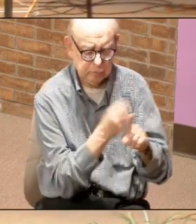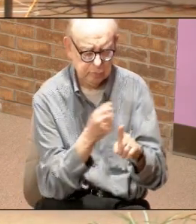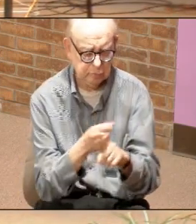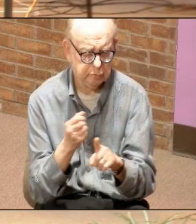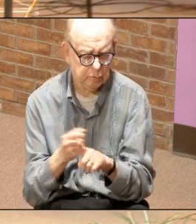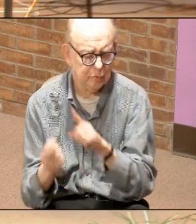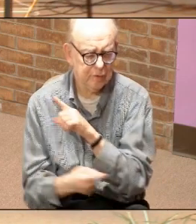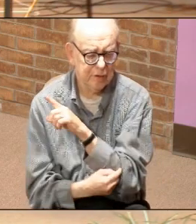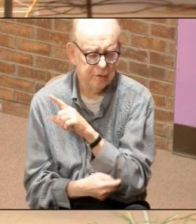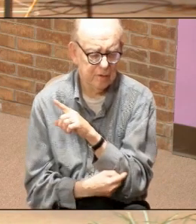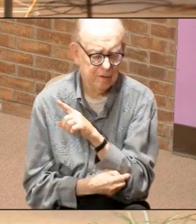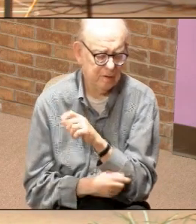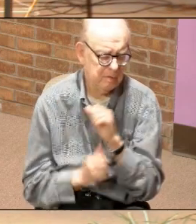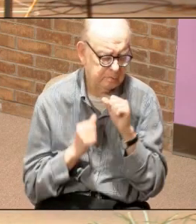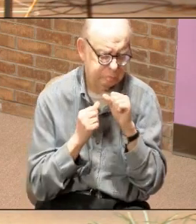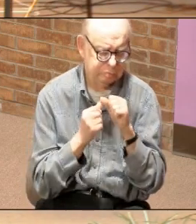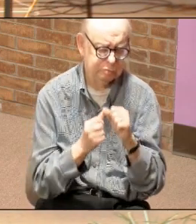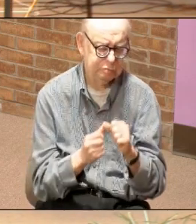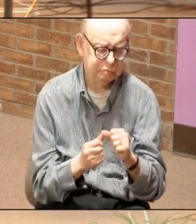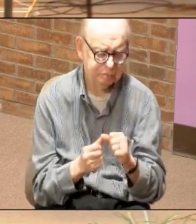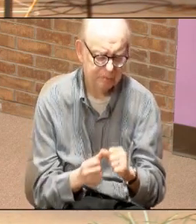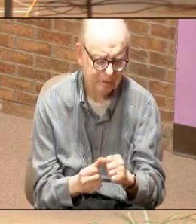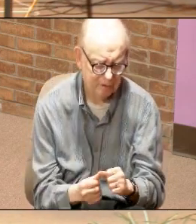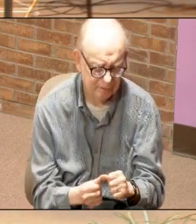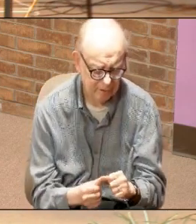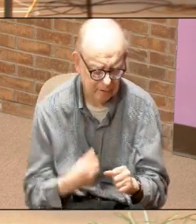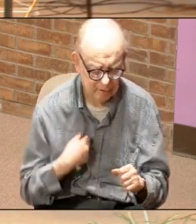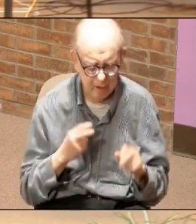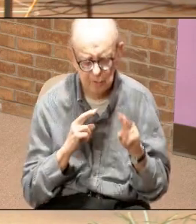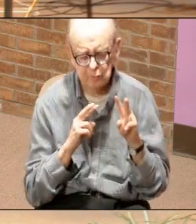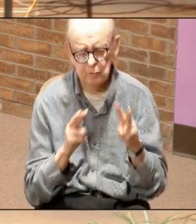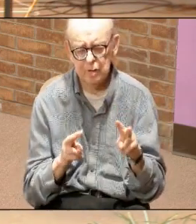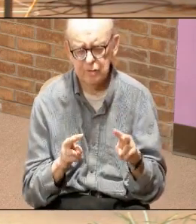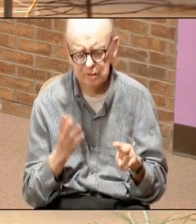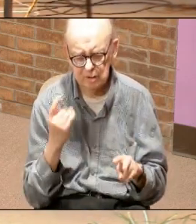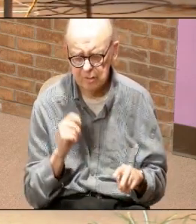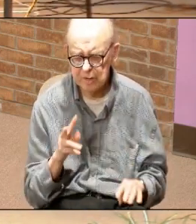it constantly. I was watching